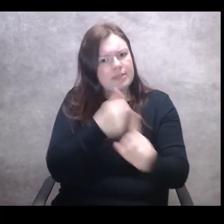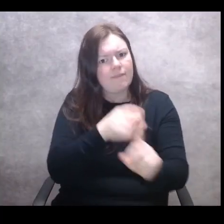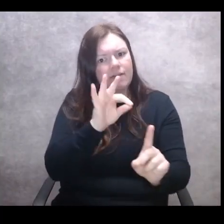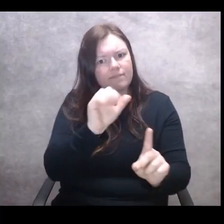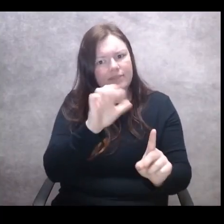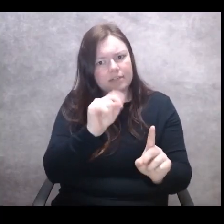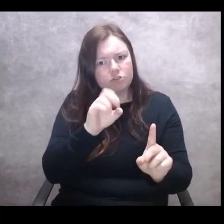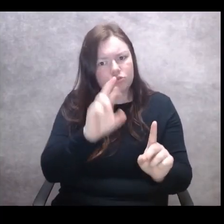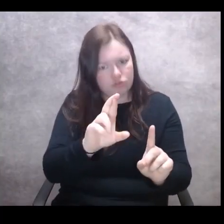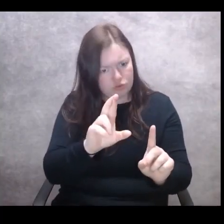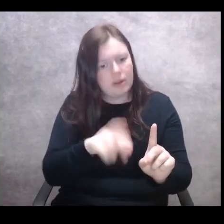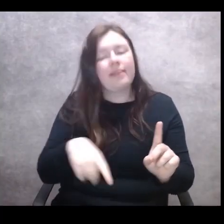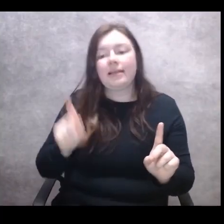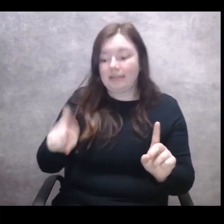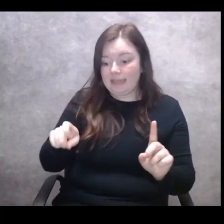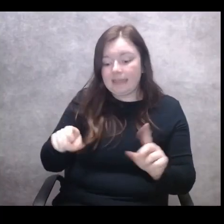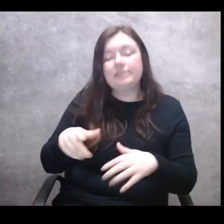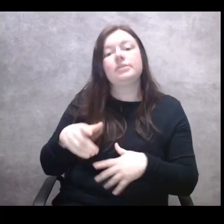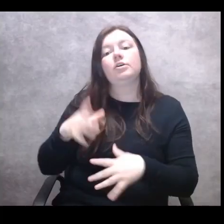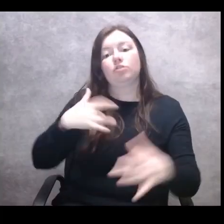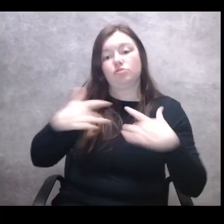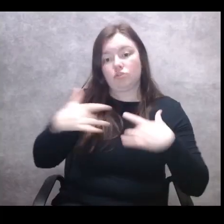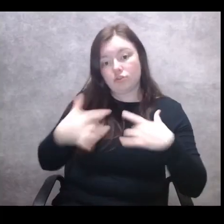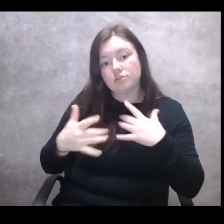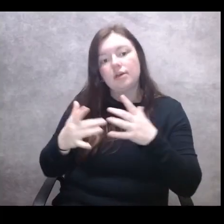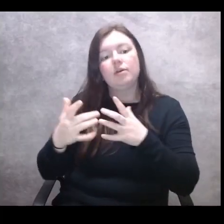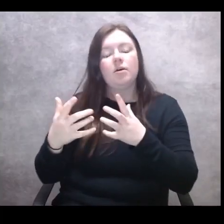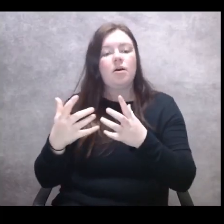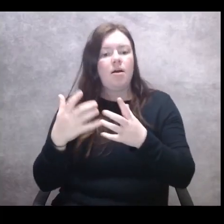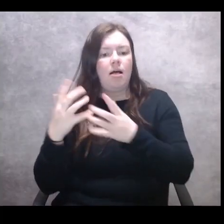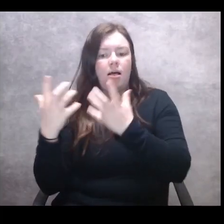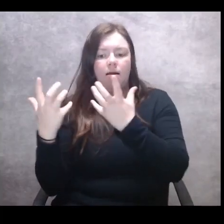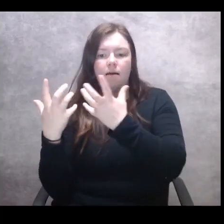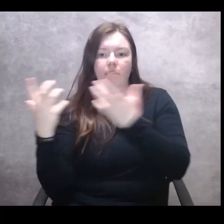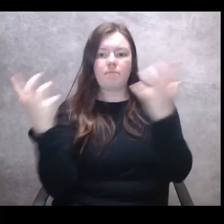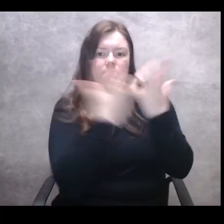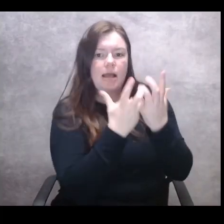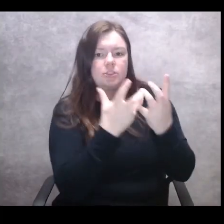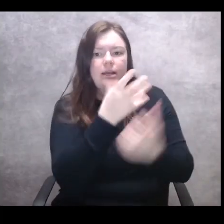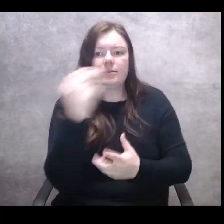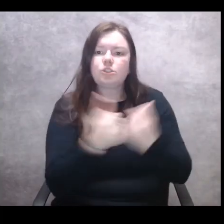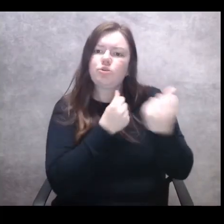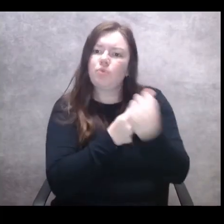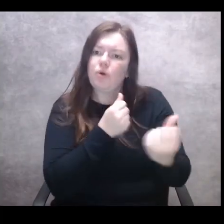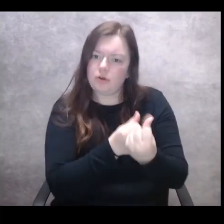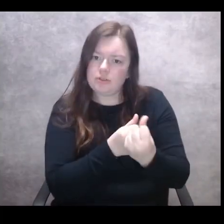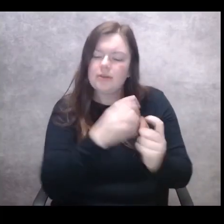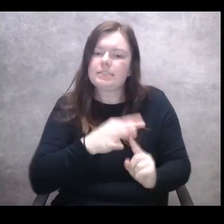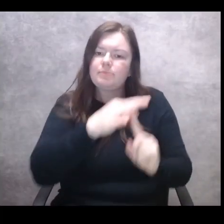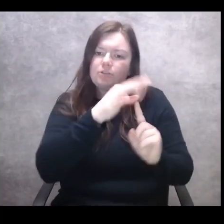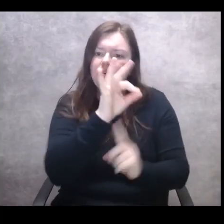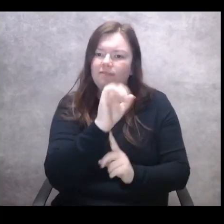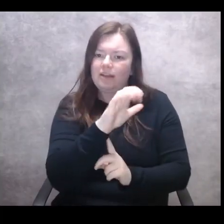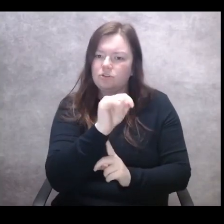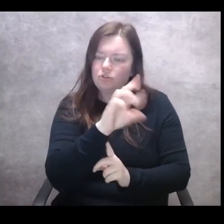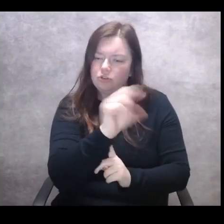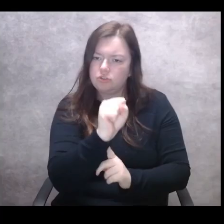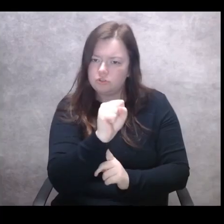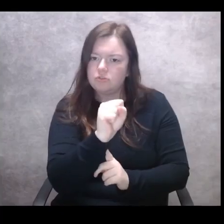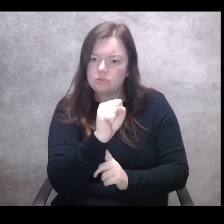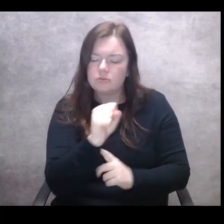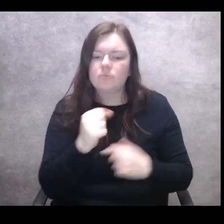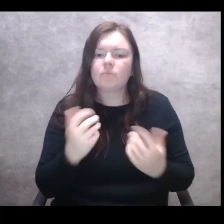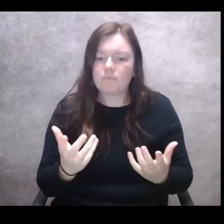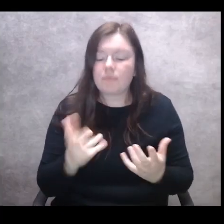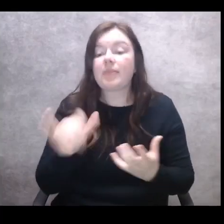factor, that the needs or concerns described in present levels align with and support the information included in the special